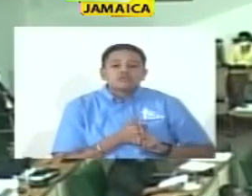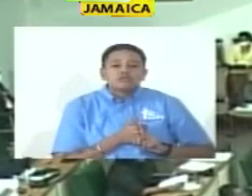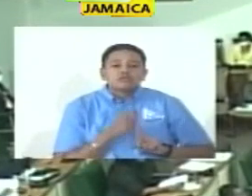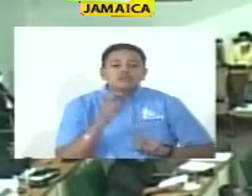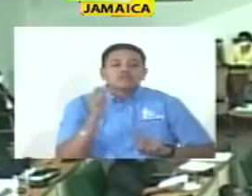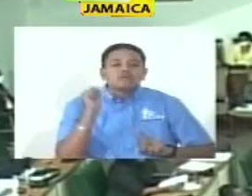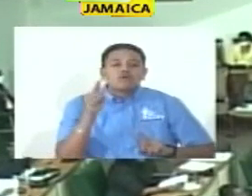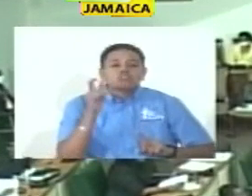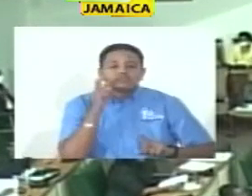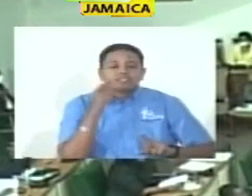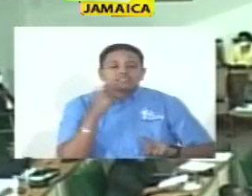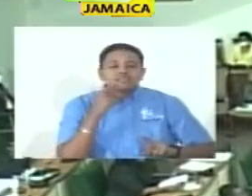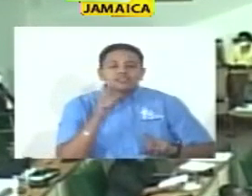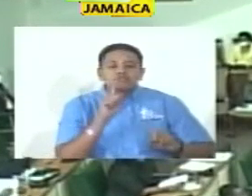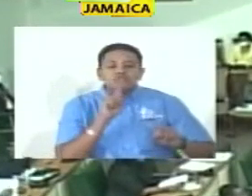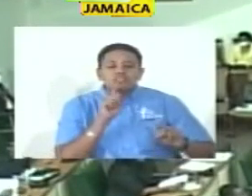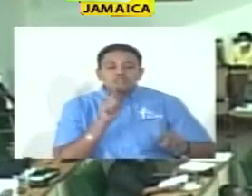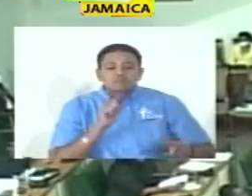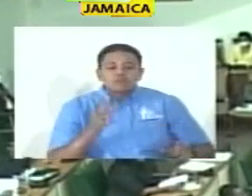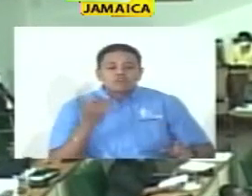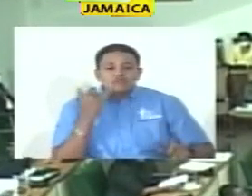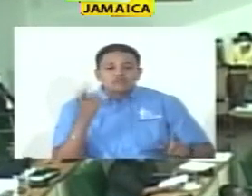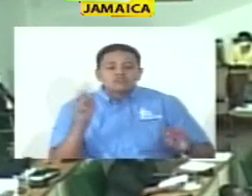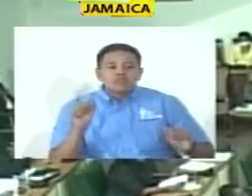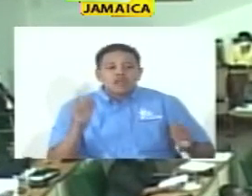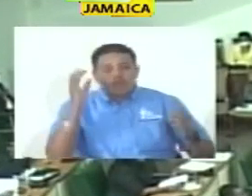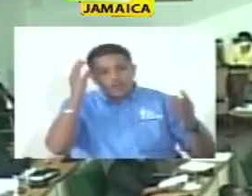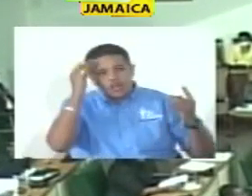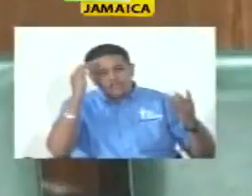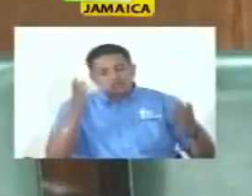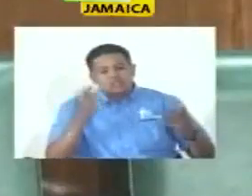said in response, you should consider